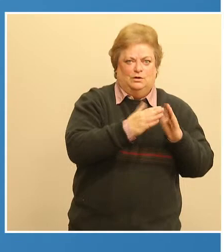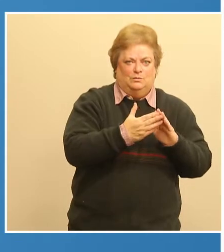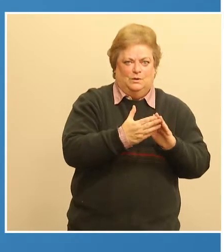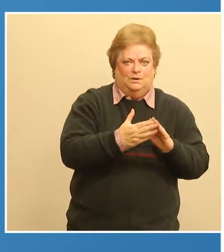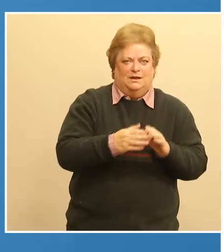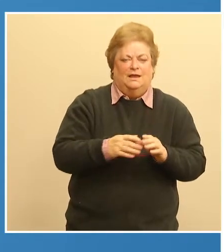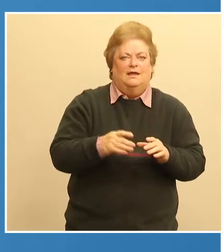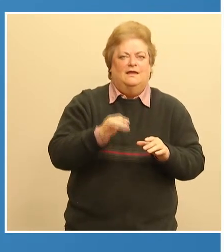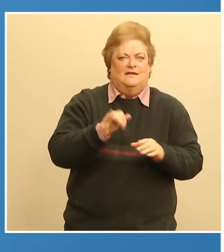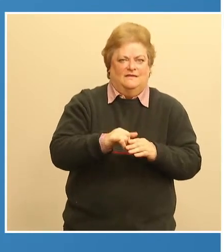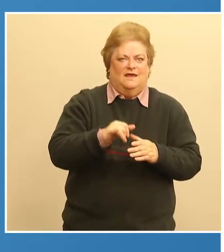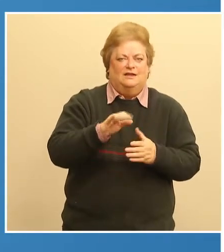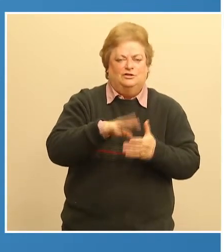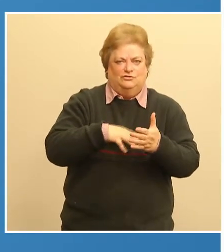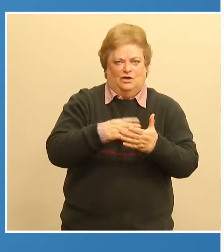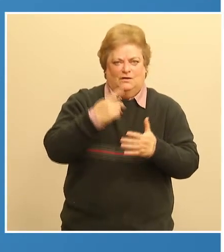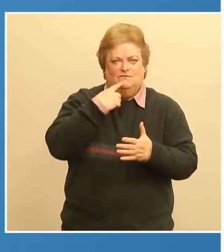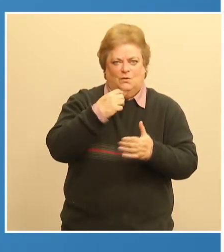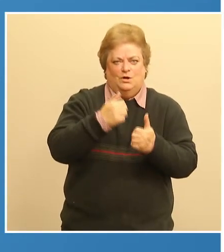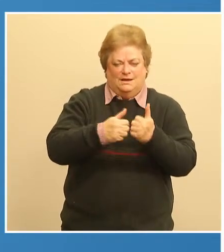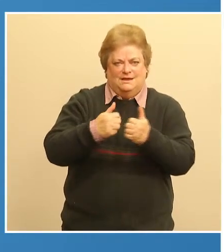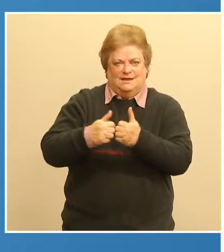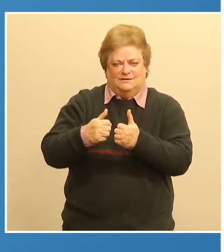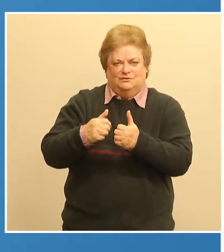this same information for each week.